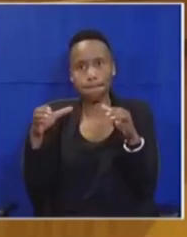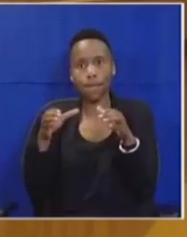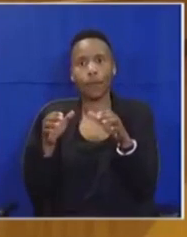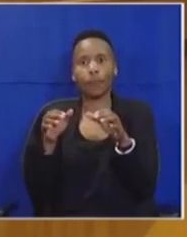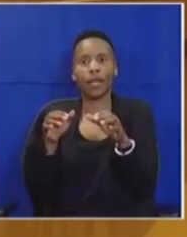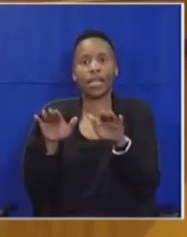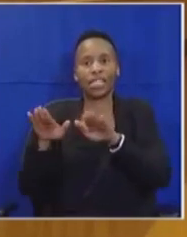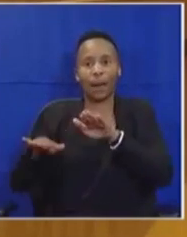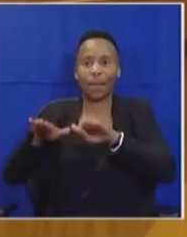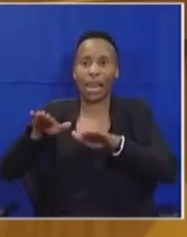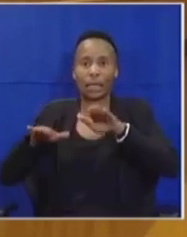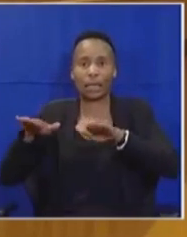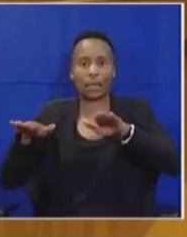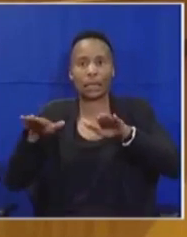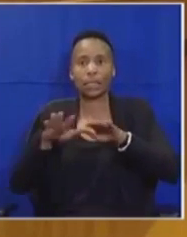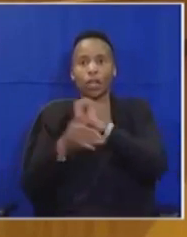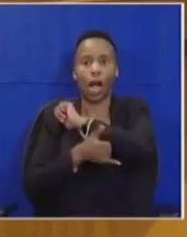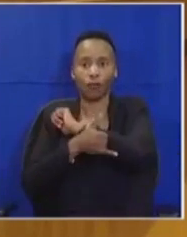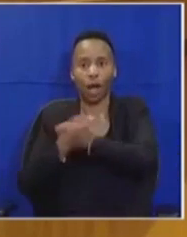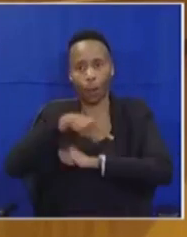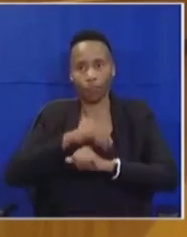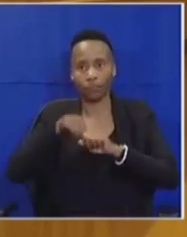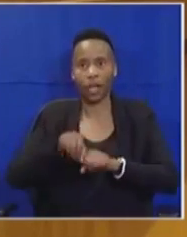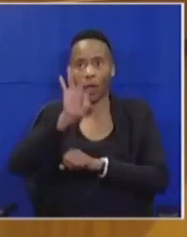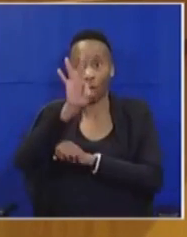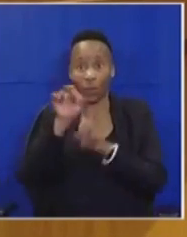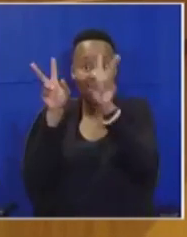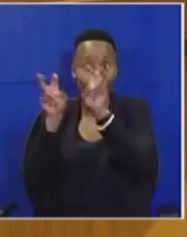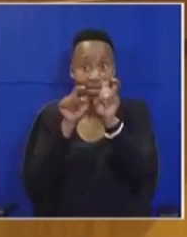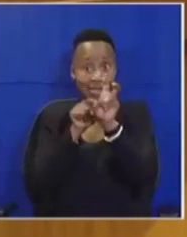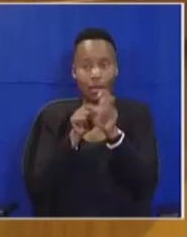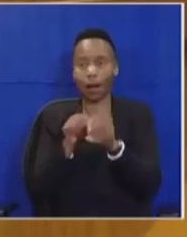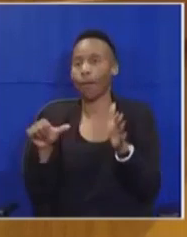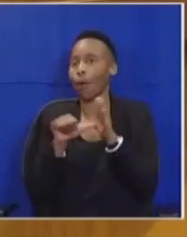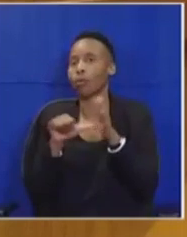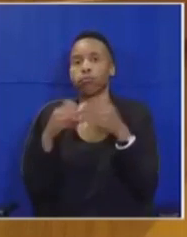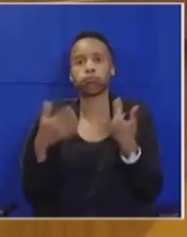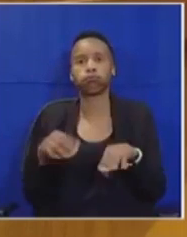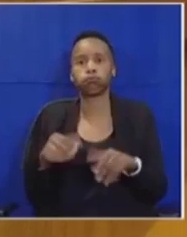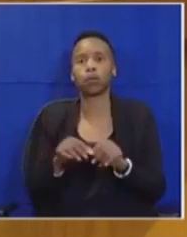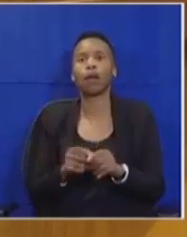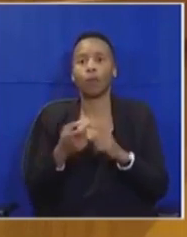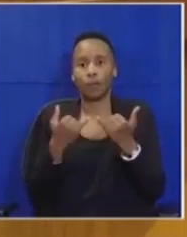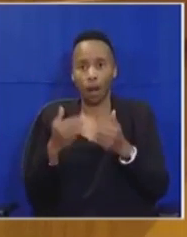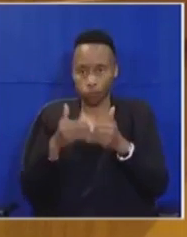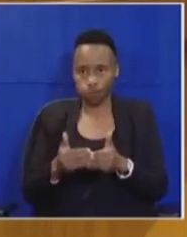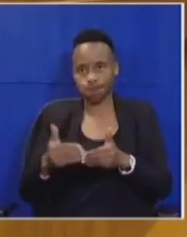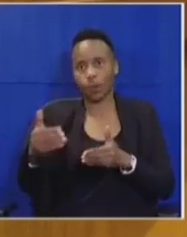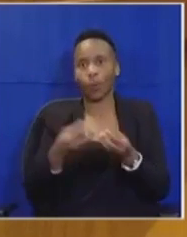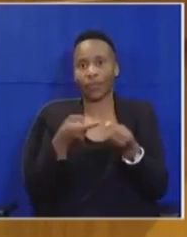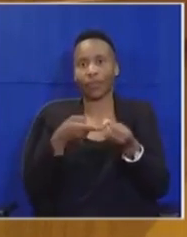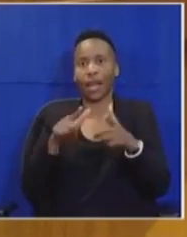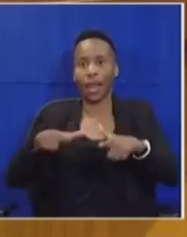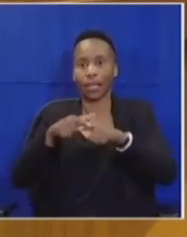in our country. So those three issues are key as we proceed with this. But I'd like to say